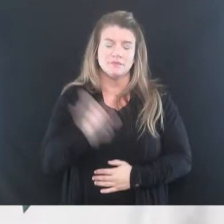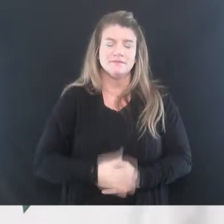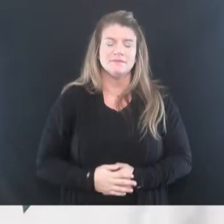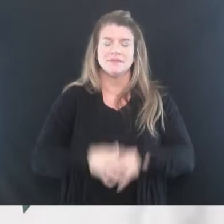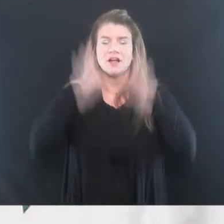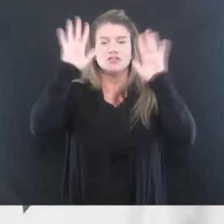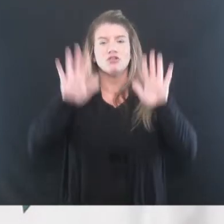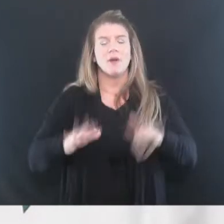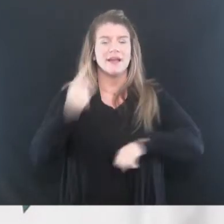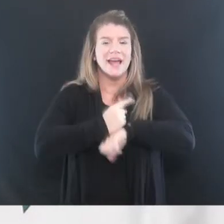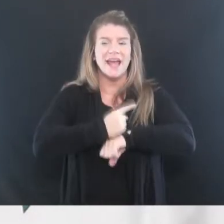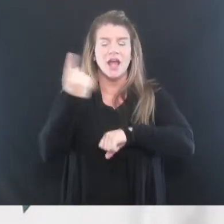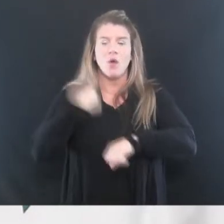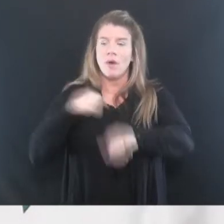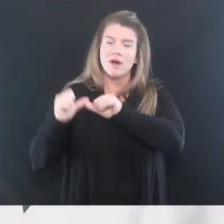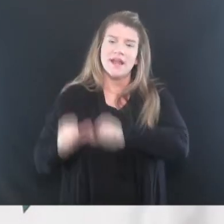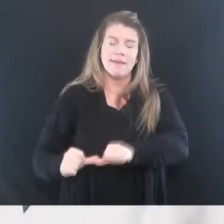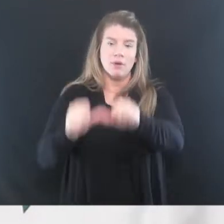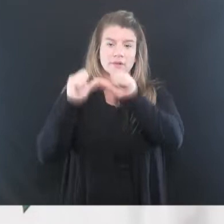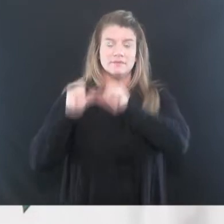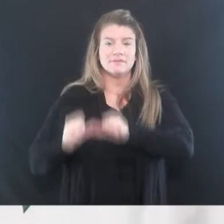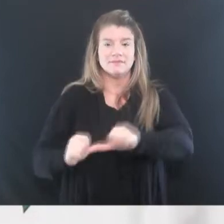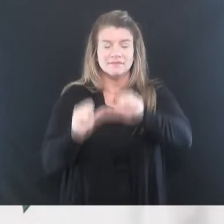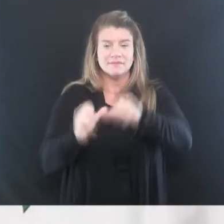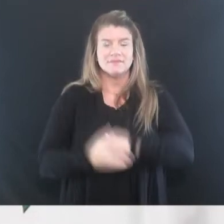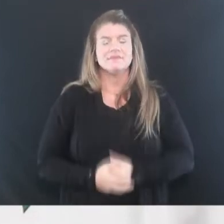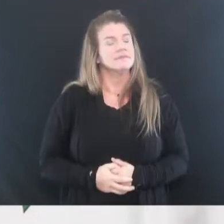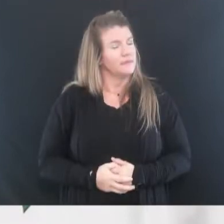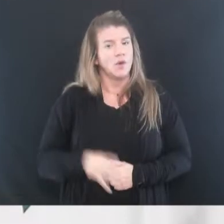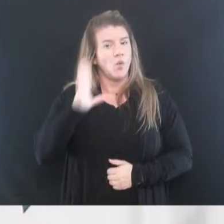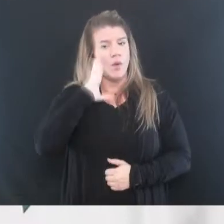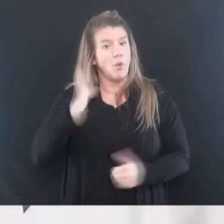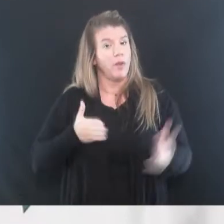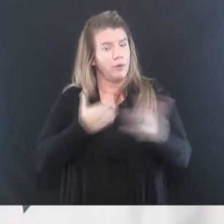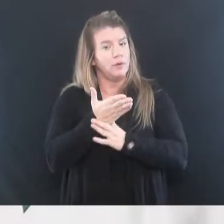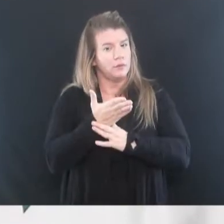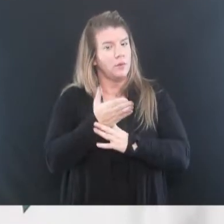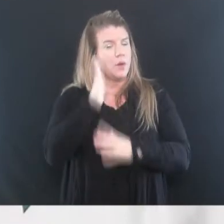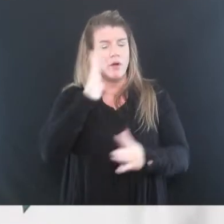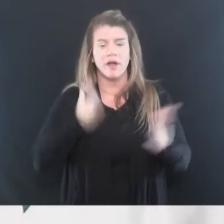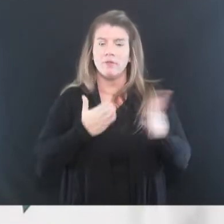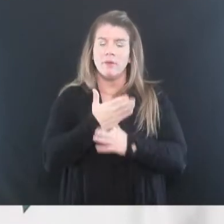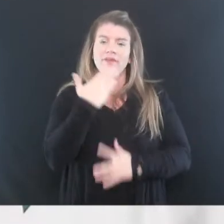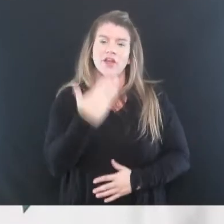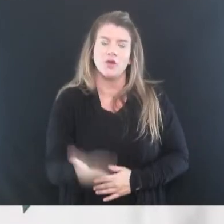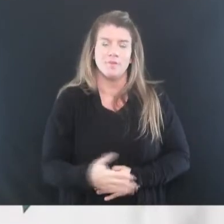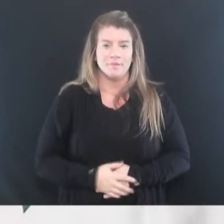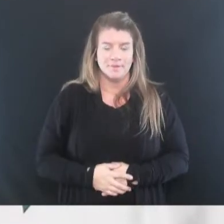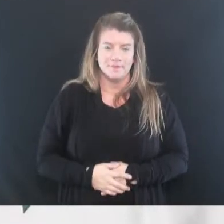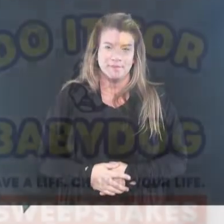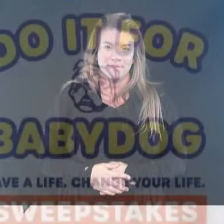great day. We'll just keep at it. We're going to get through this, West Virginia. Thank you so much.